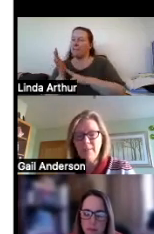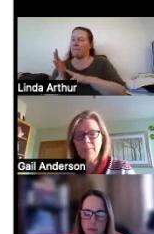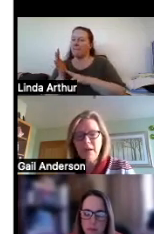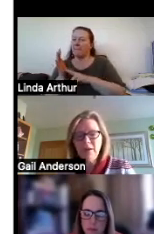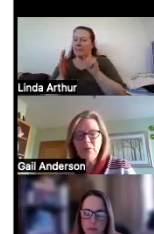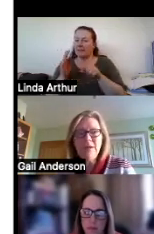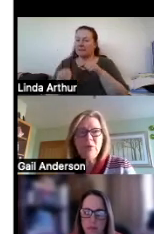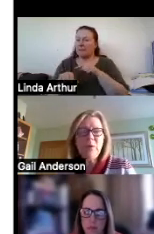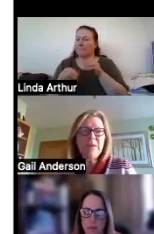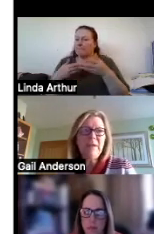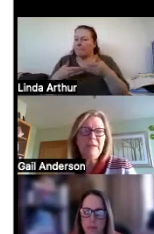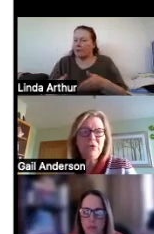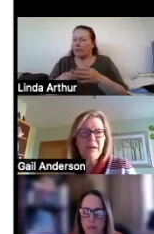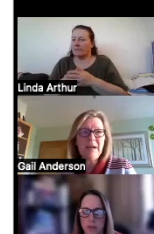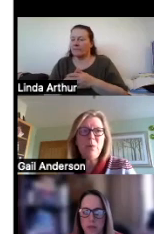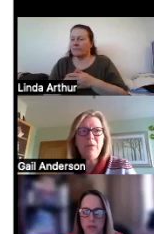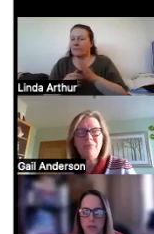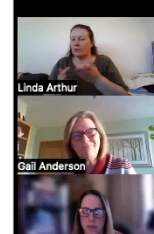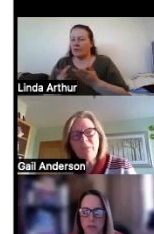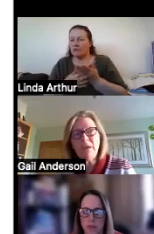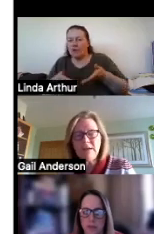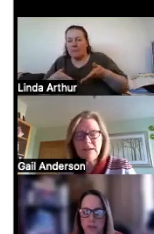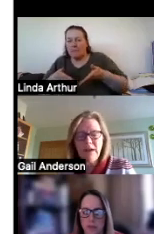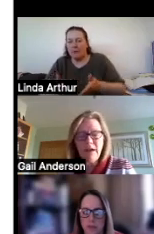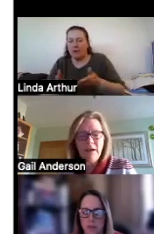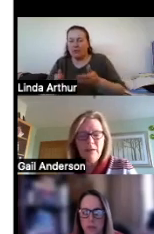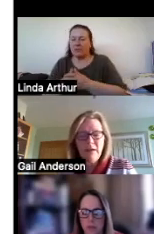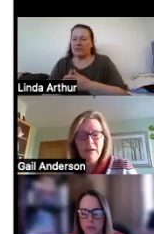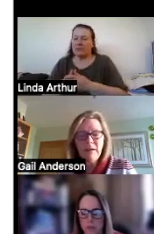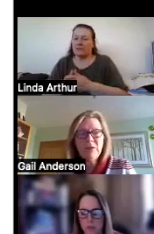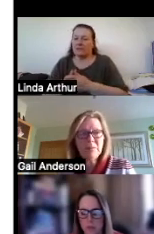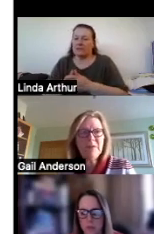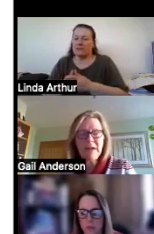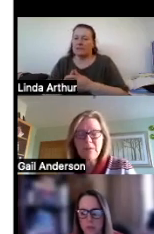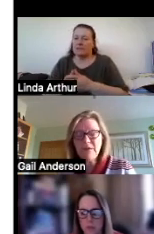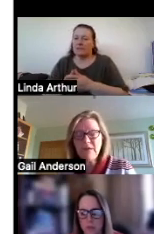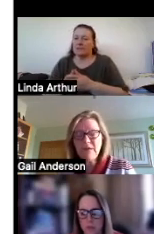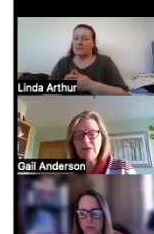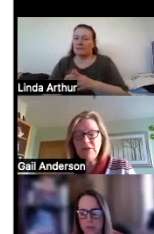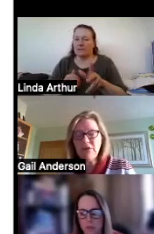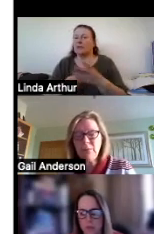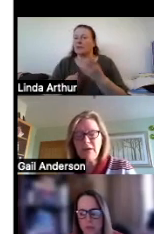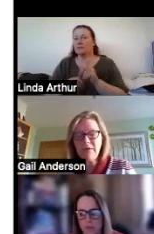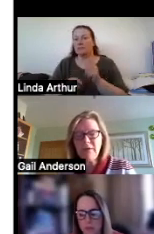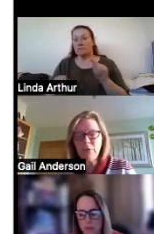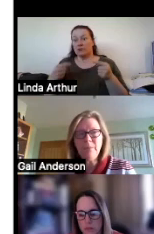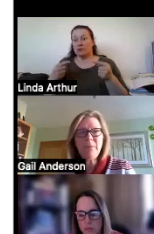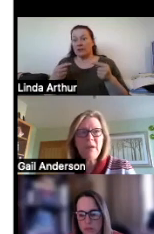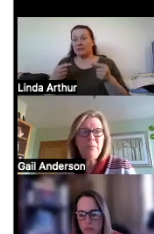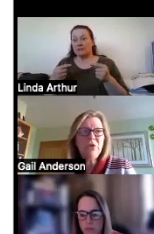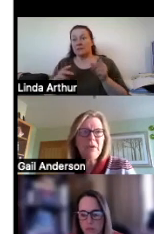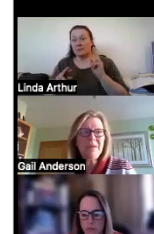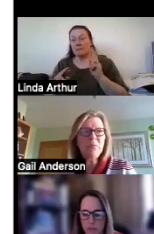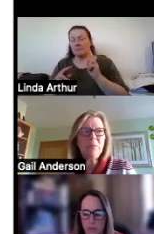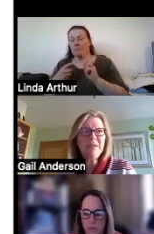birth. So in some ways, during labour, yes, it does present specific challenges to the pelvic floor.